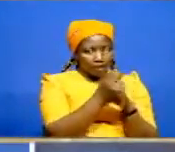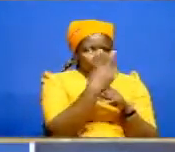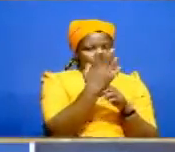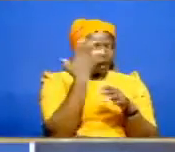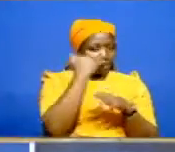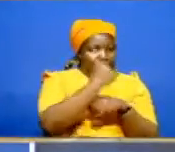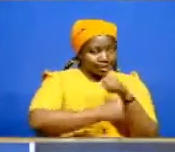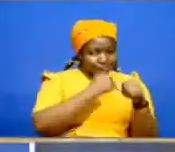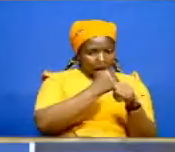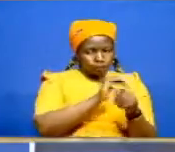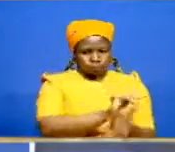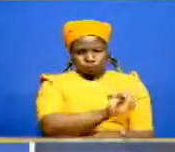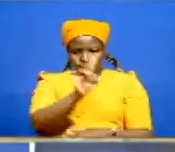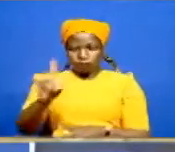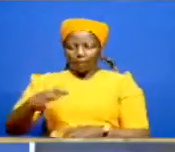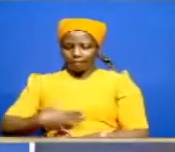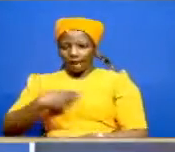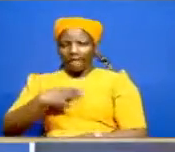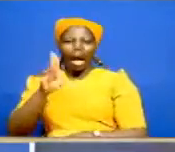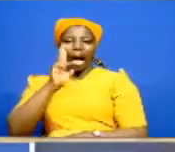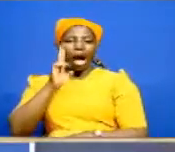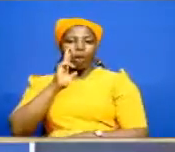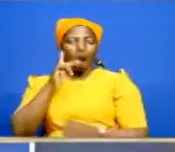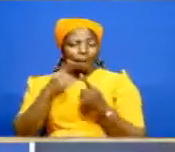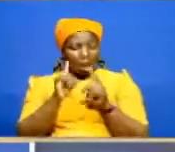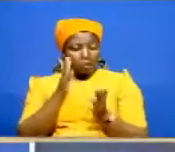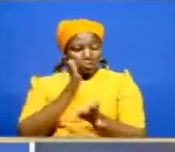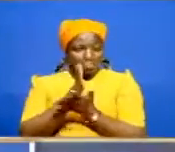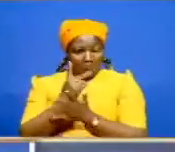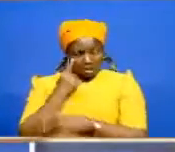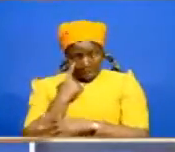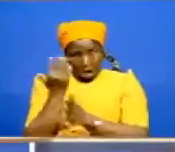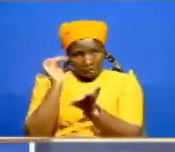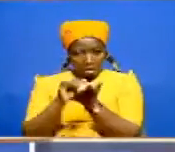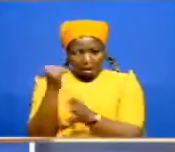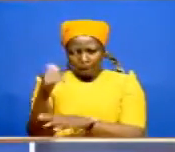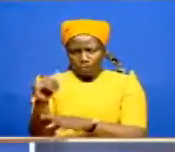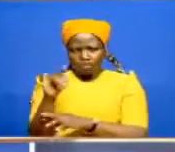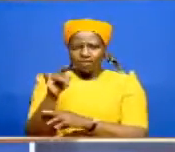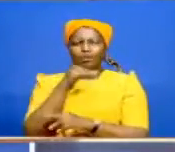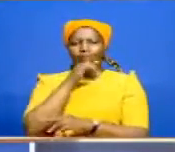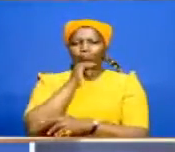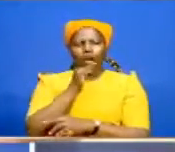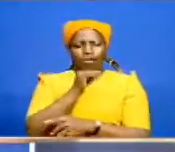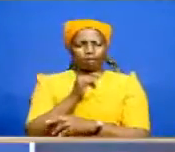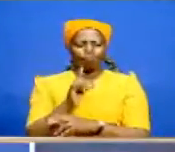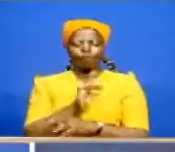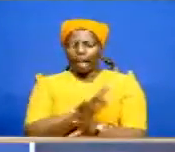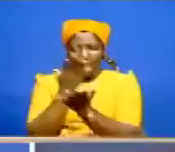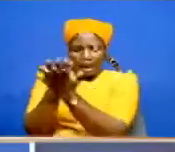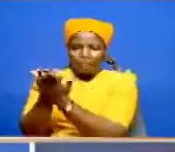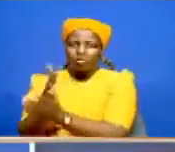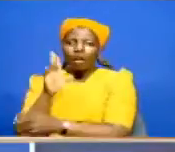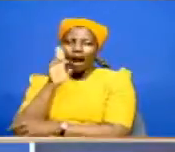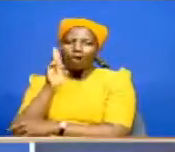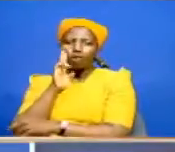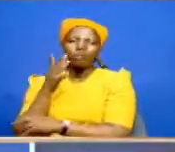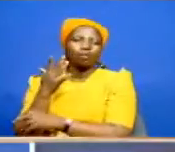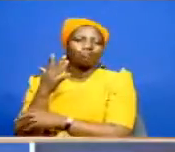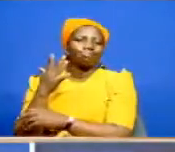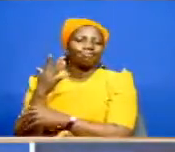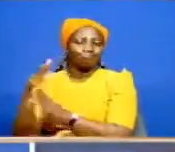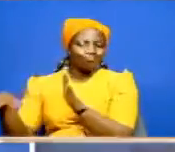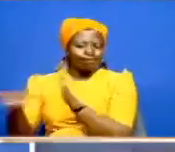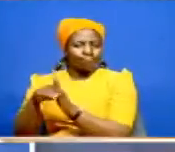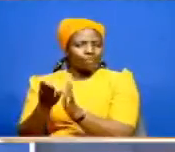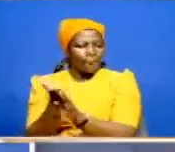an uncle but hasn't been seen since. His mother says the boy was turned away by the uncle, prompting him to board a Matatu